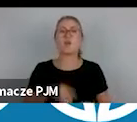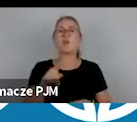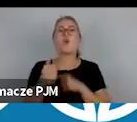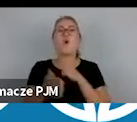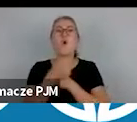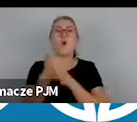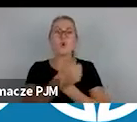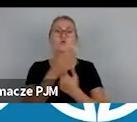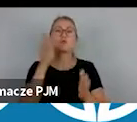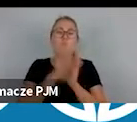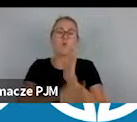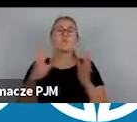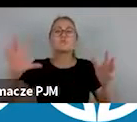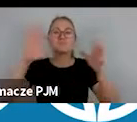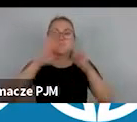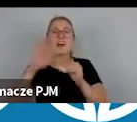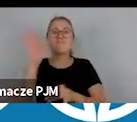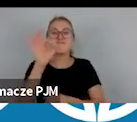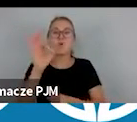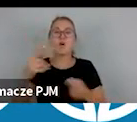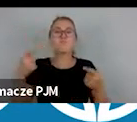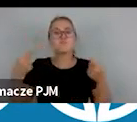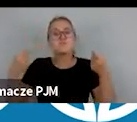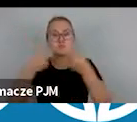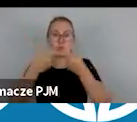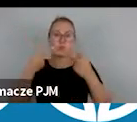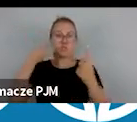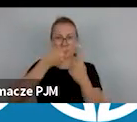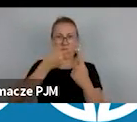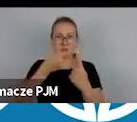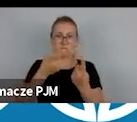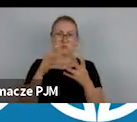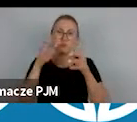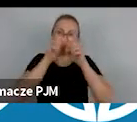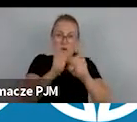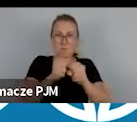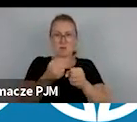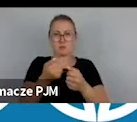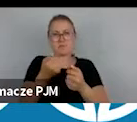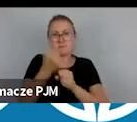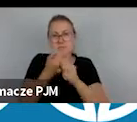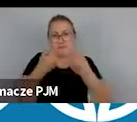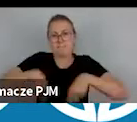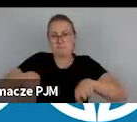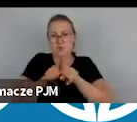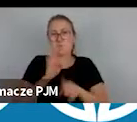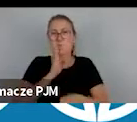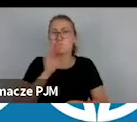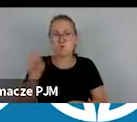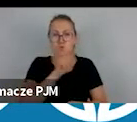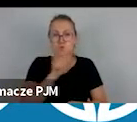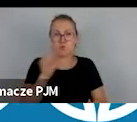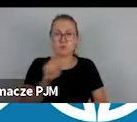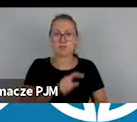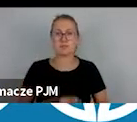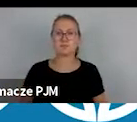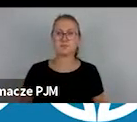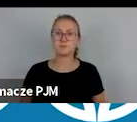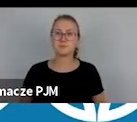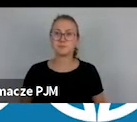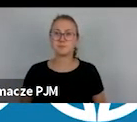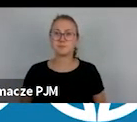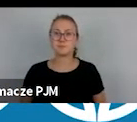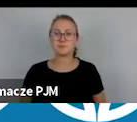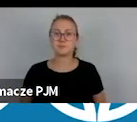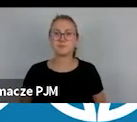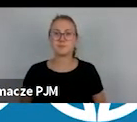think I'm going to skip over most of what's in this slide here, but just to say the work with men and boys to end men's violence and to